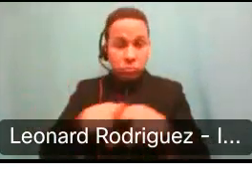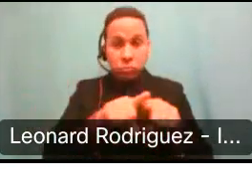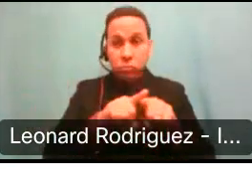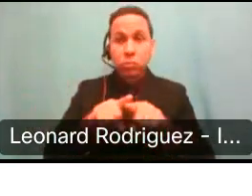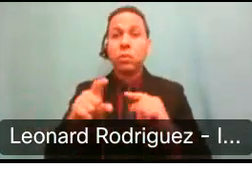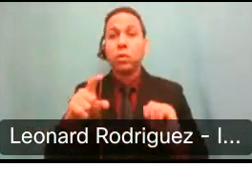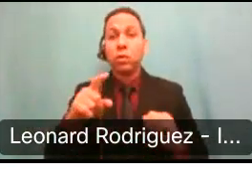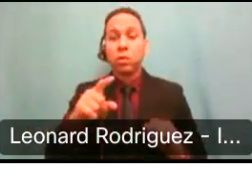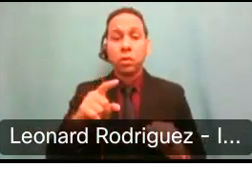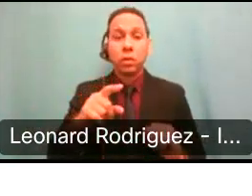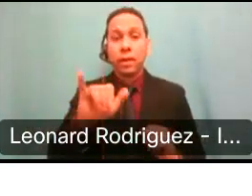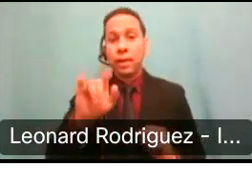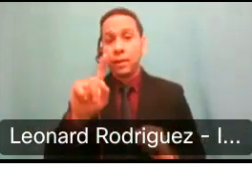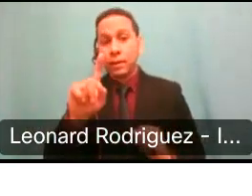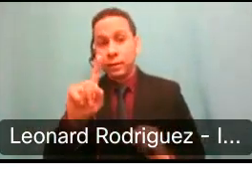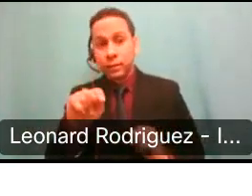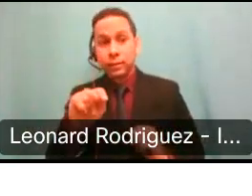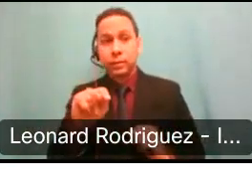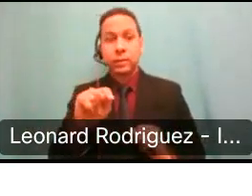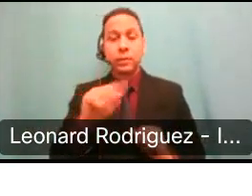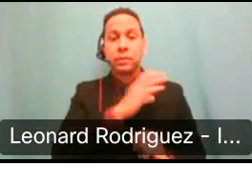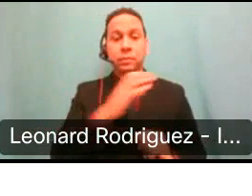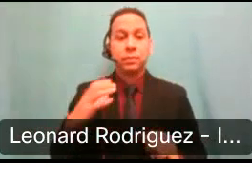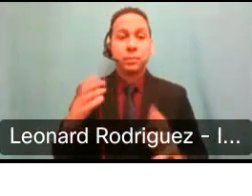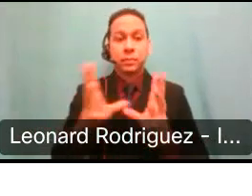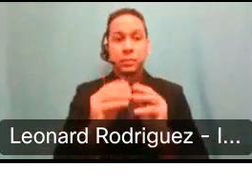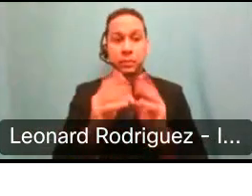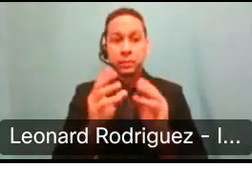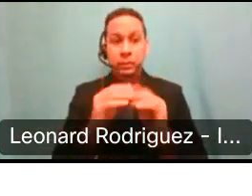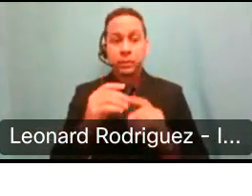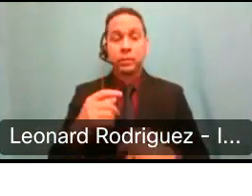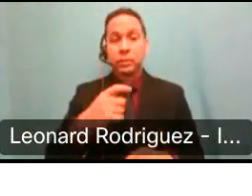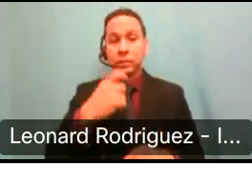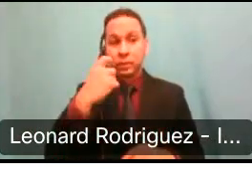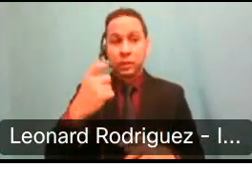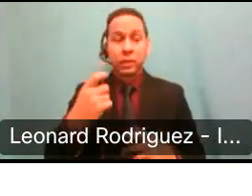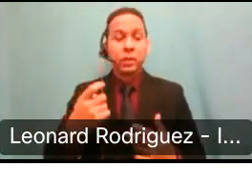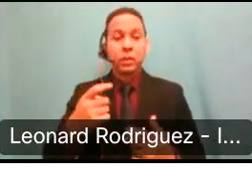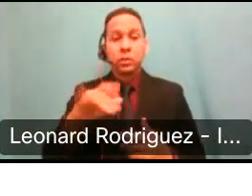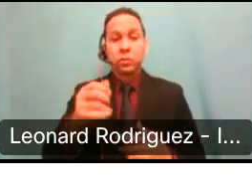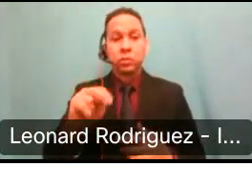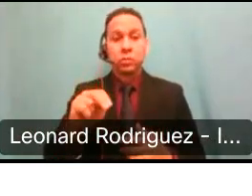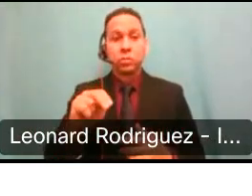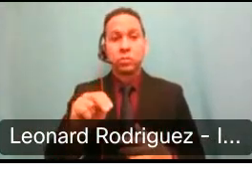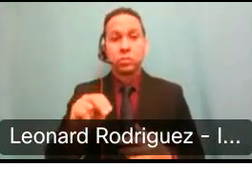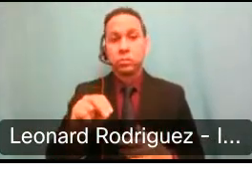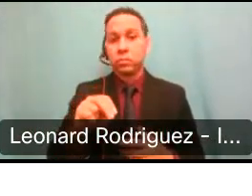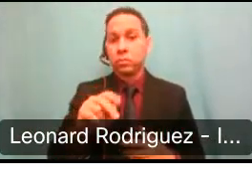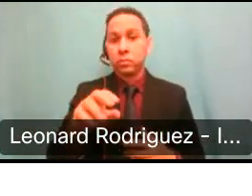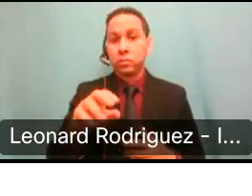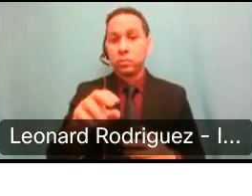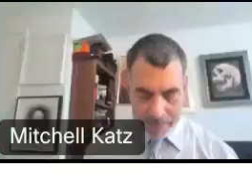Technology Committee meeting held on June 13, 2022. Any seconds?